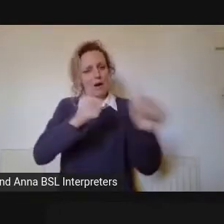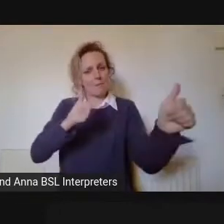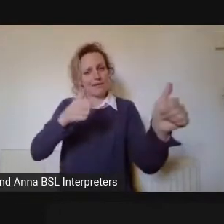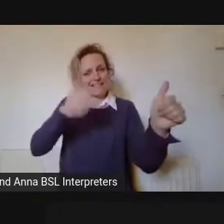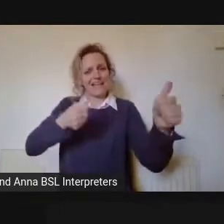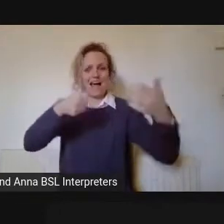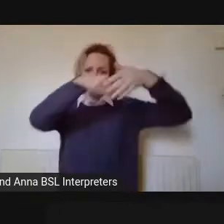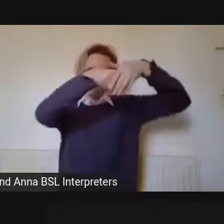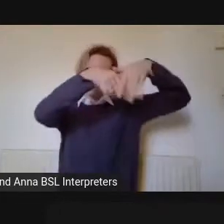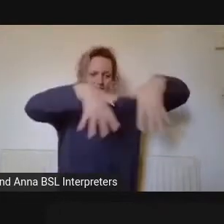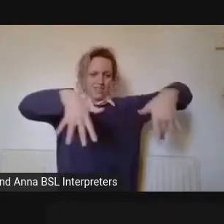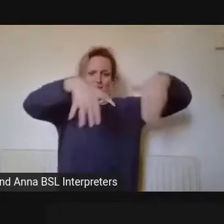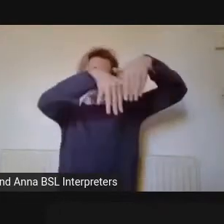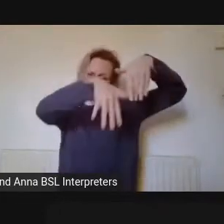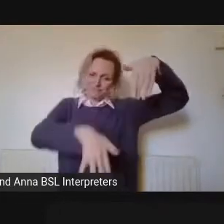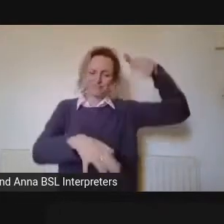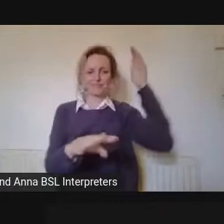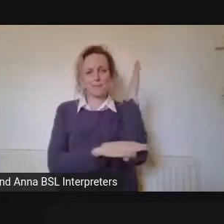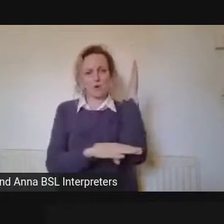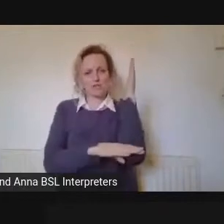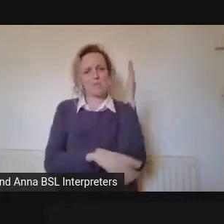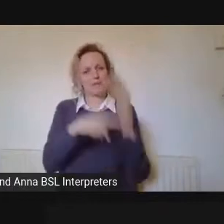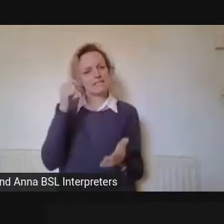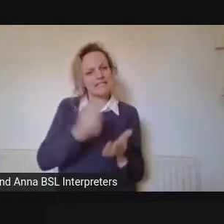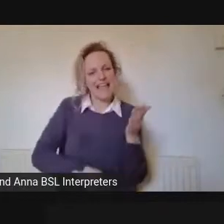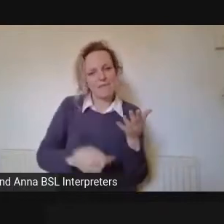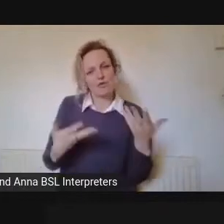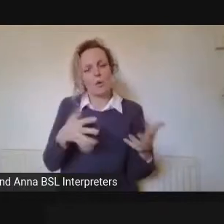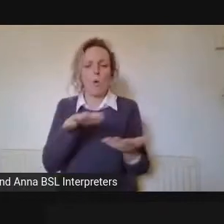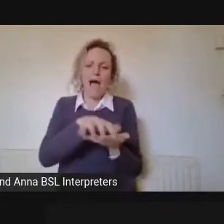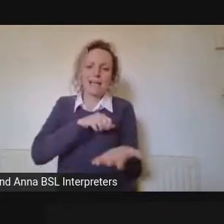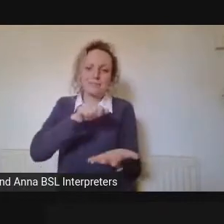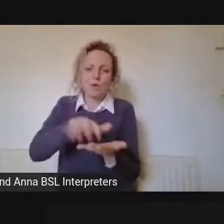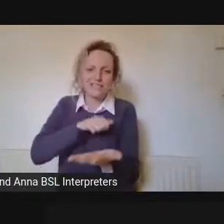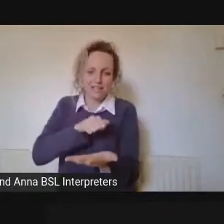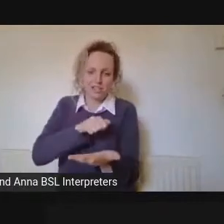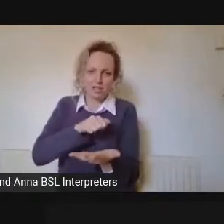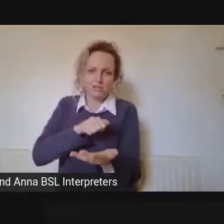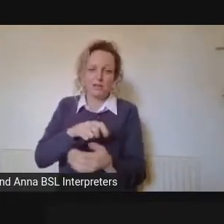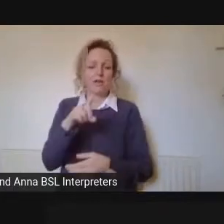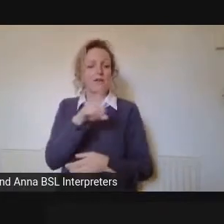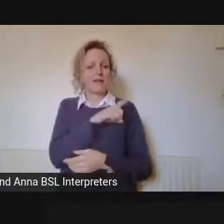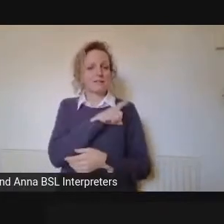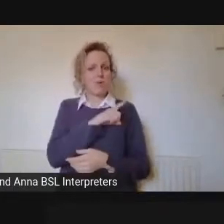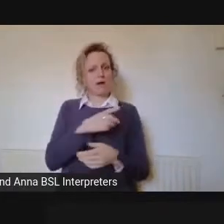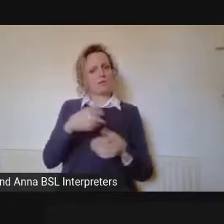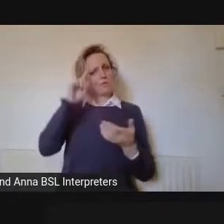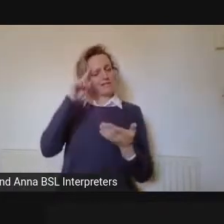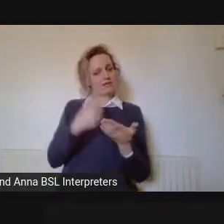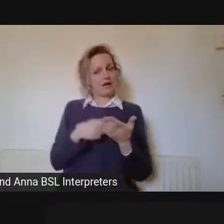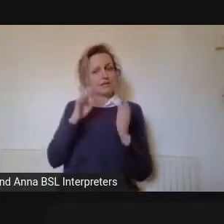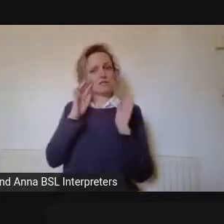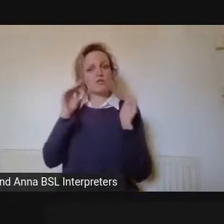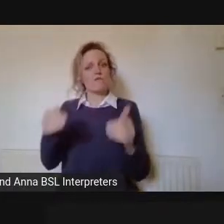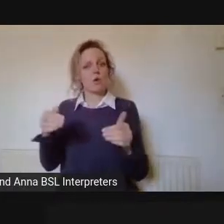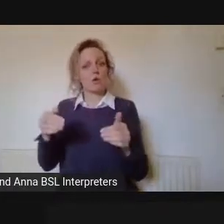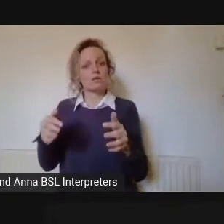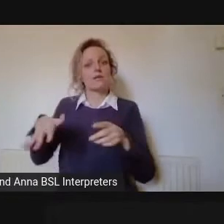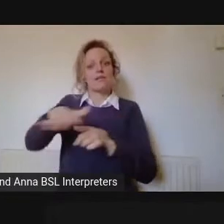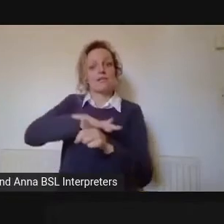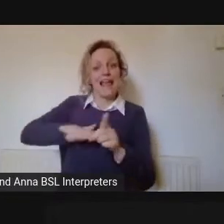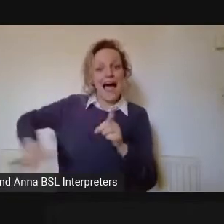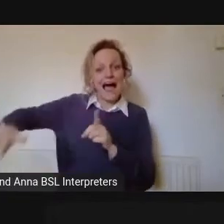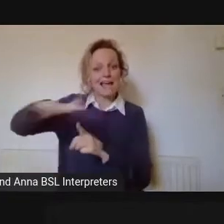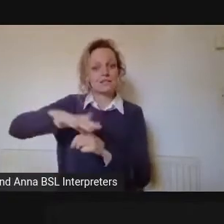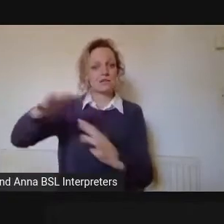phone. So we had to shift the conversation somehow. We moved to land ownership for that reason, and also because we're very lucky in the UK that